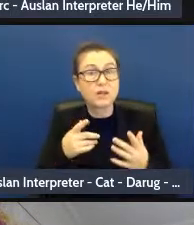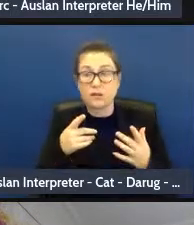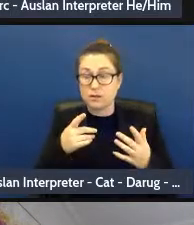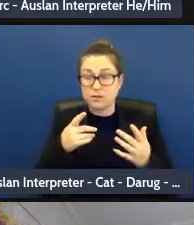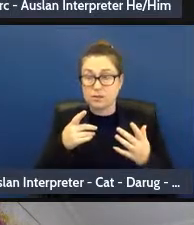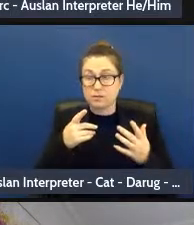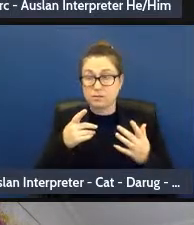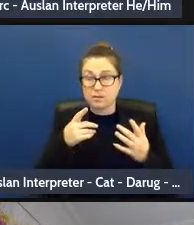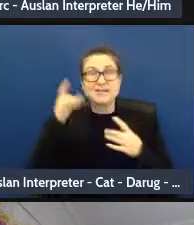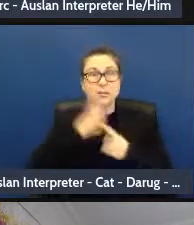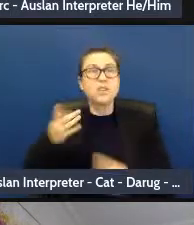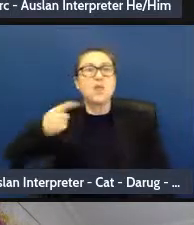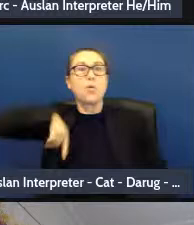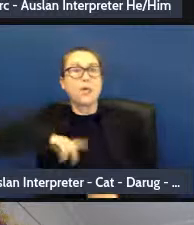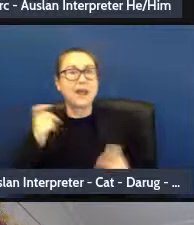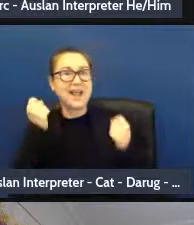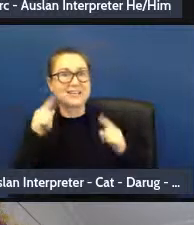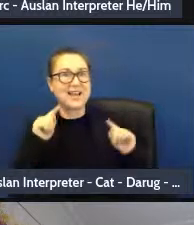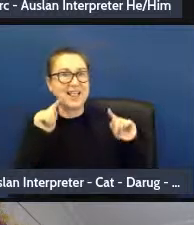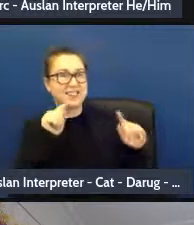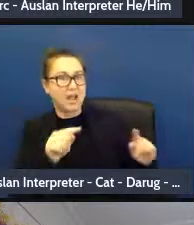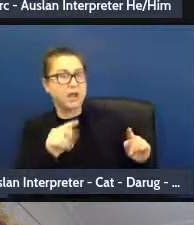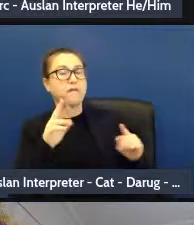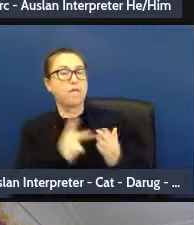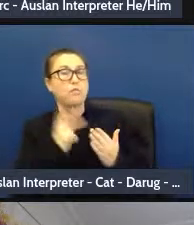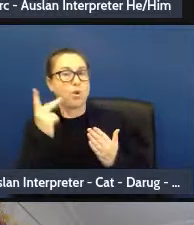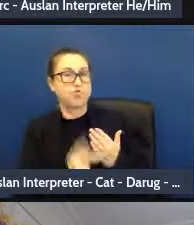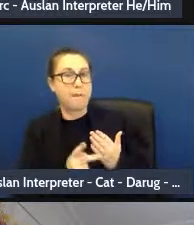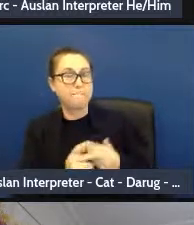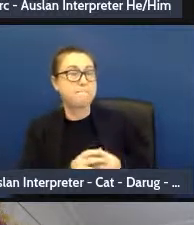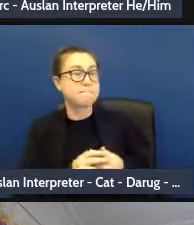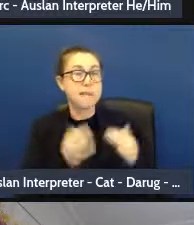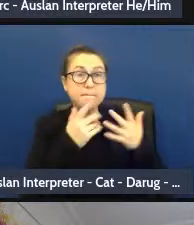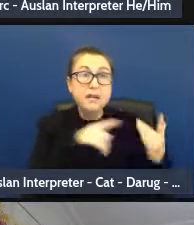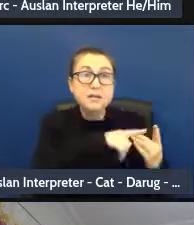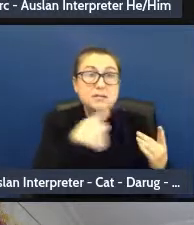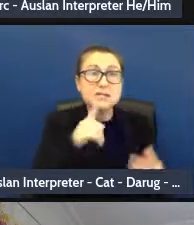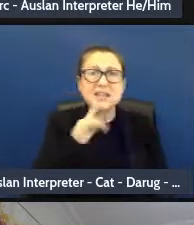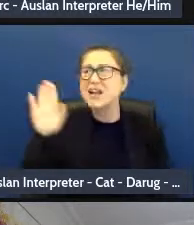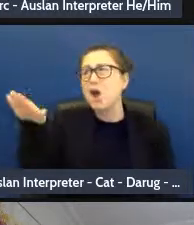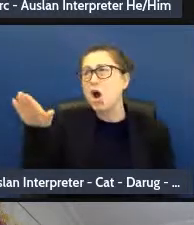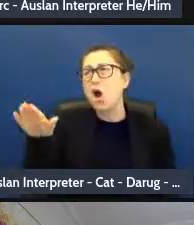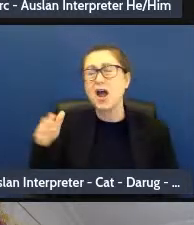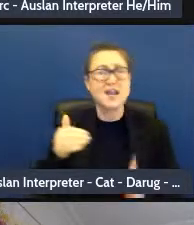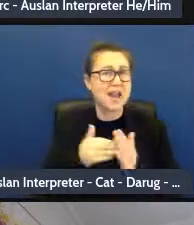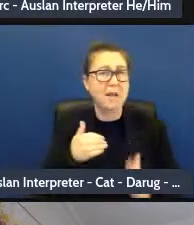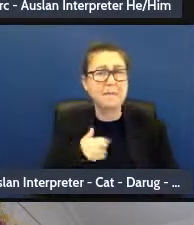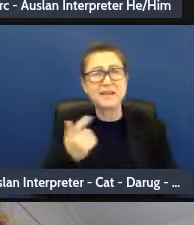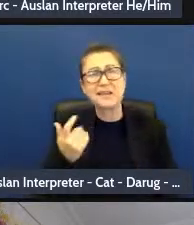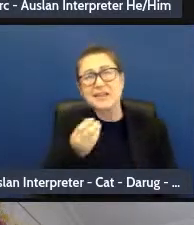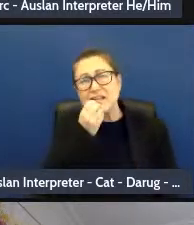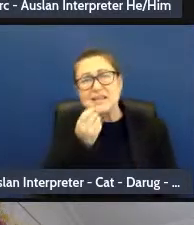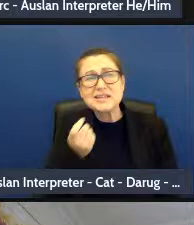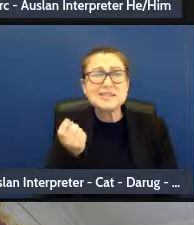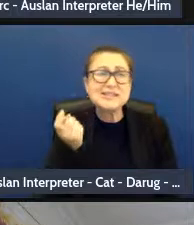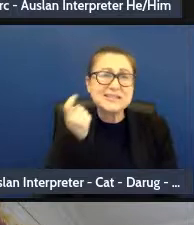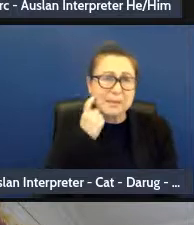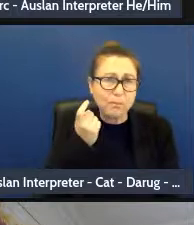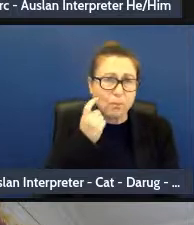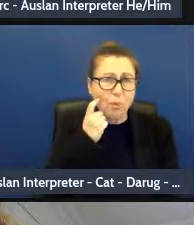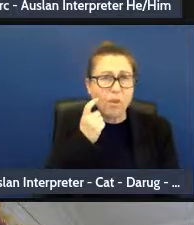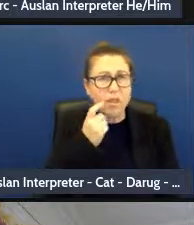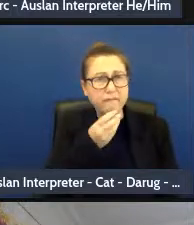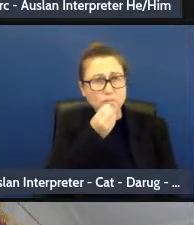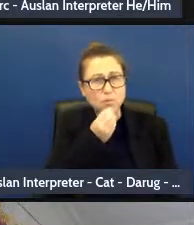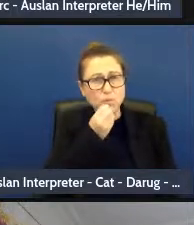that we understand that for programs. Many people have told me that they eat more simply now after stroke. So